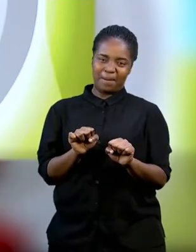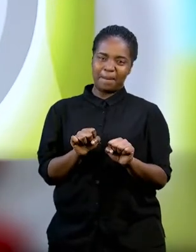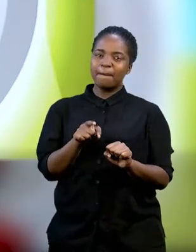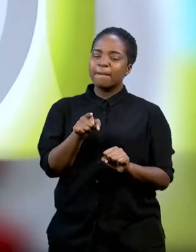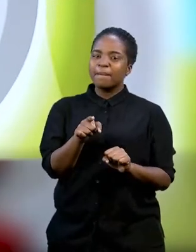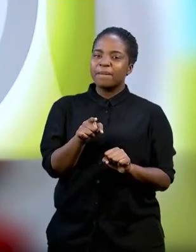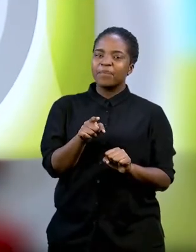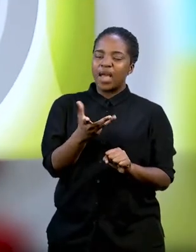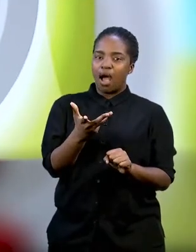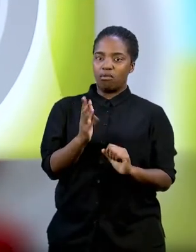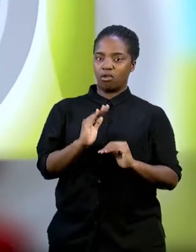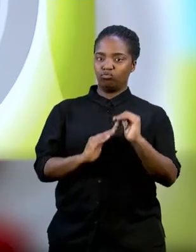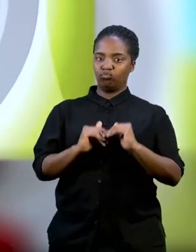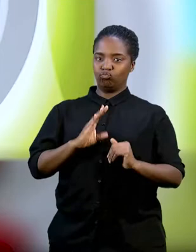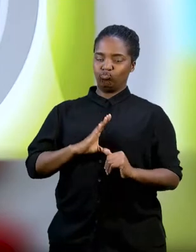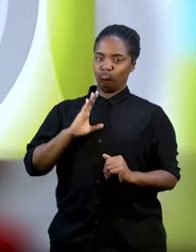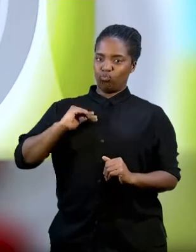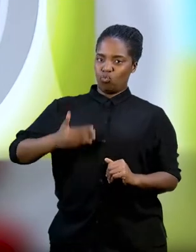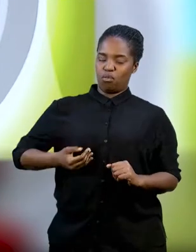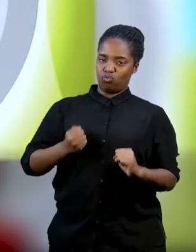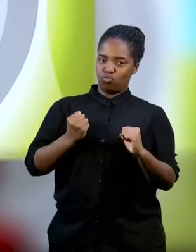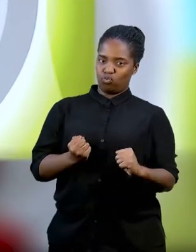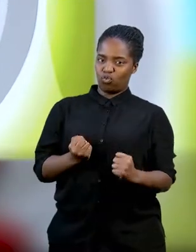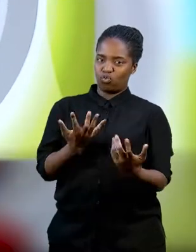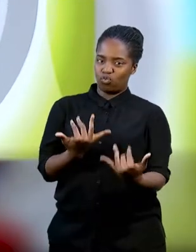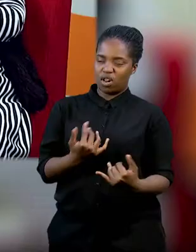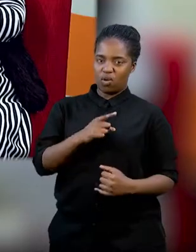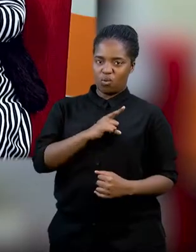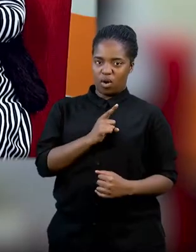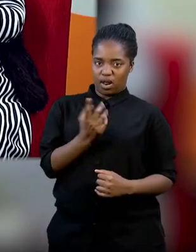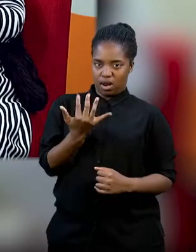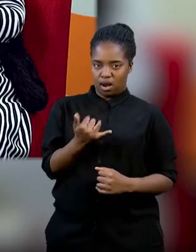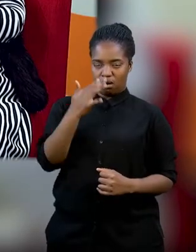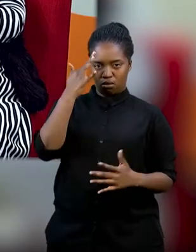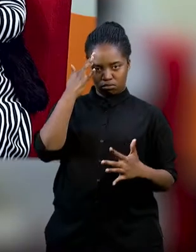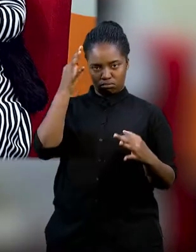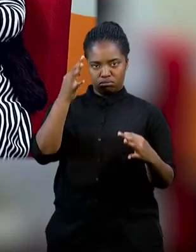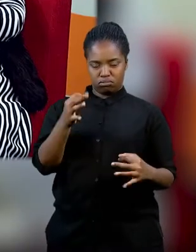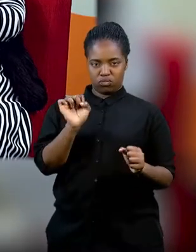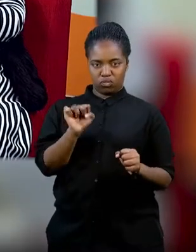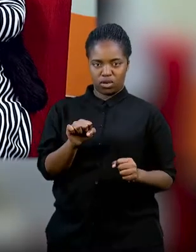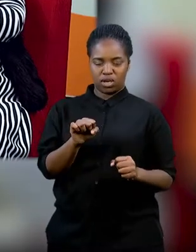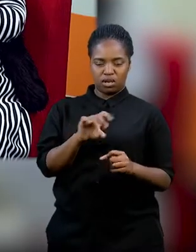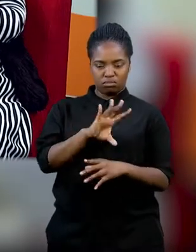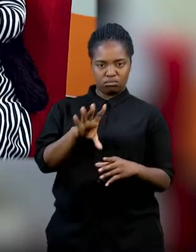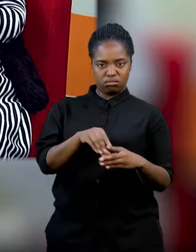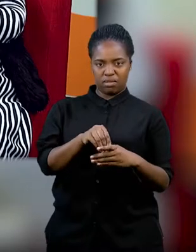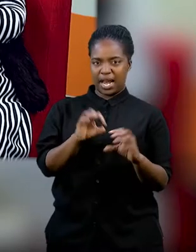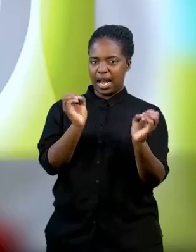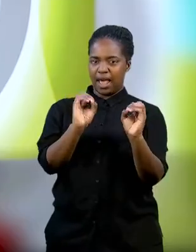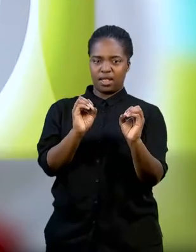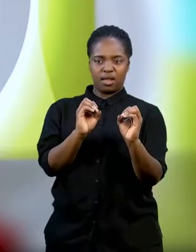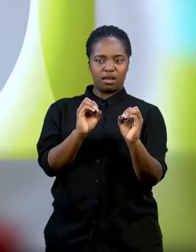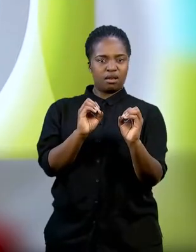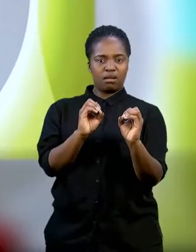and how has that now built you to the woman that you are today hore o be o now o be fitle to a point or ore what's a king